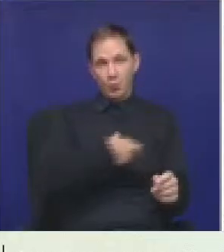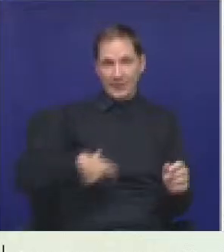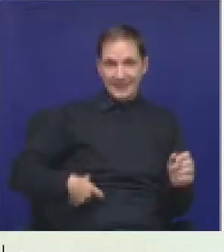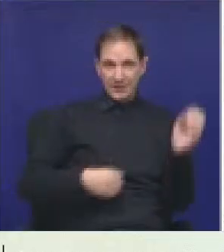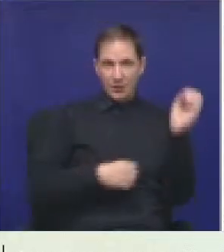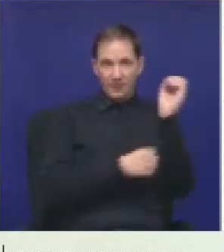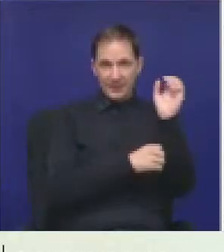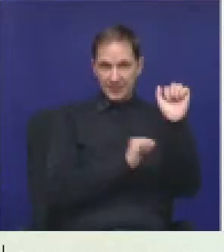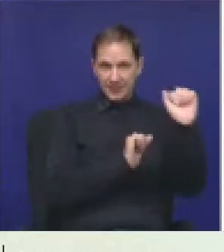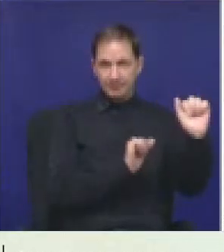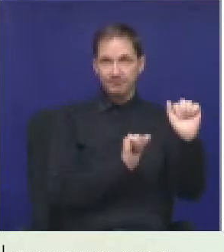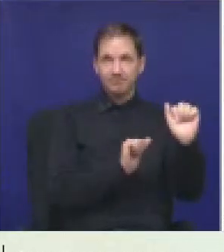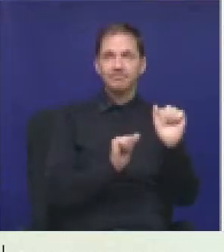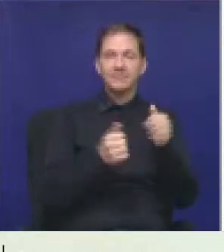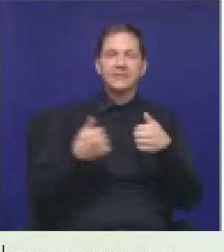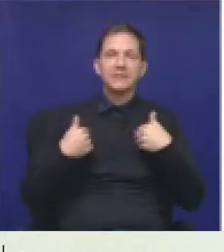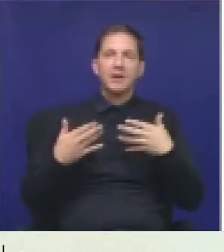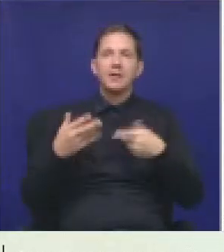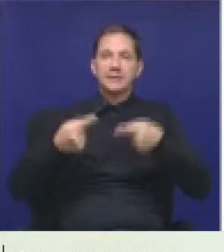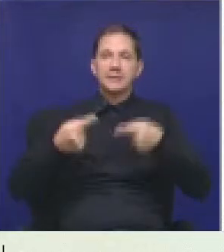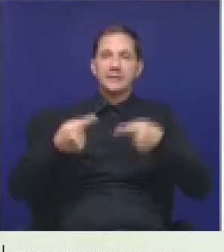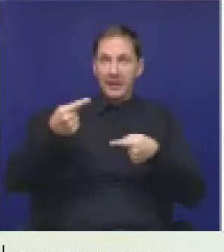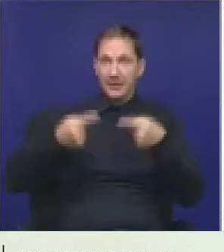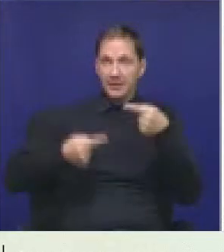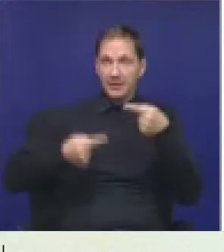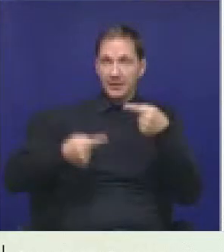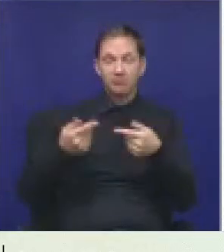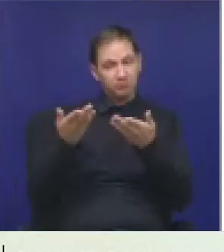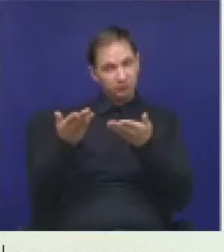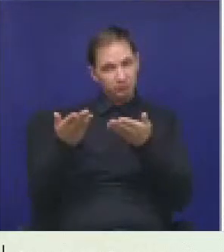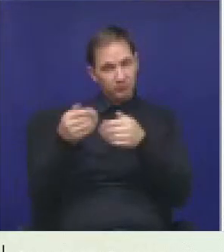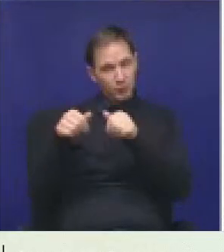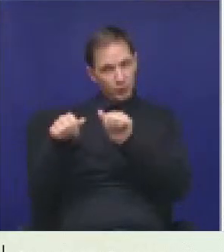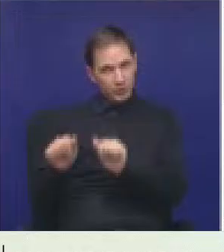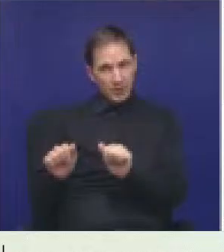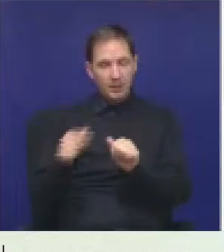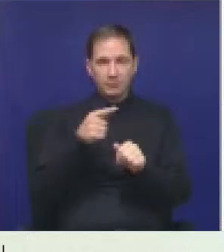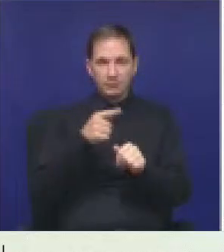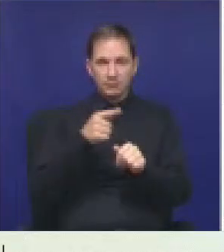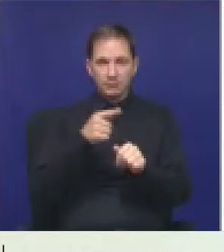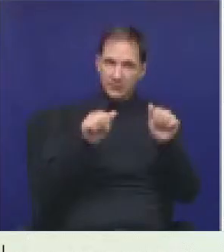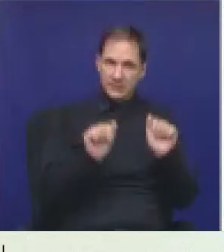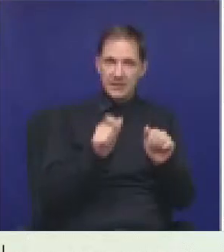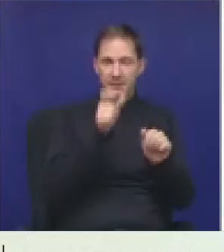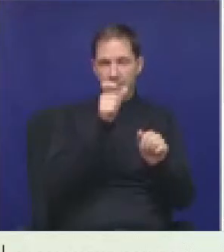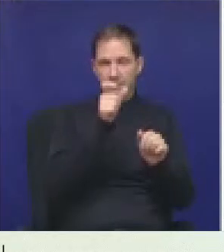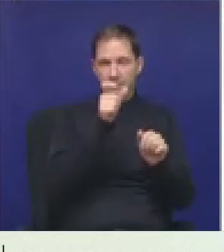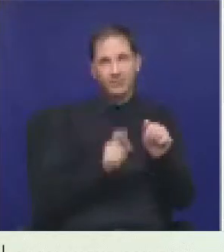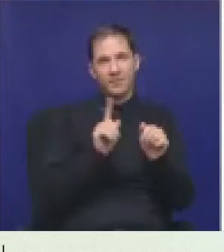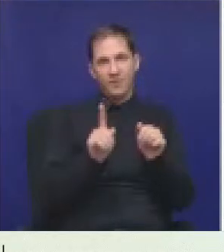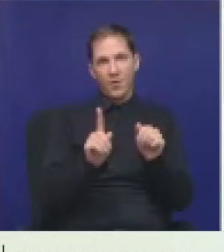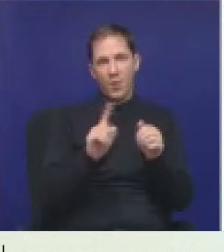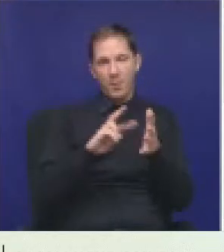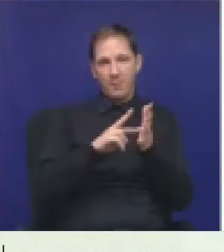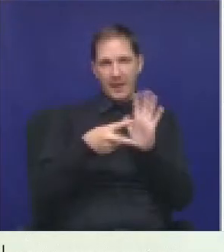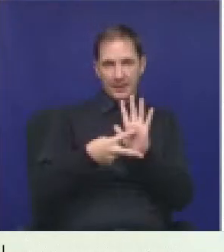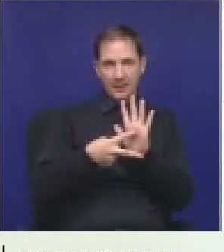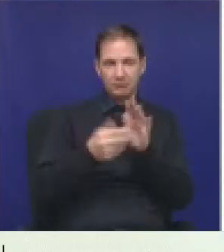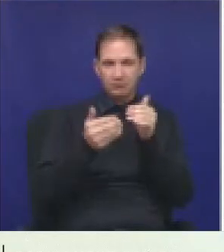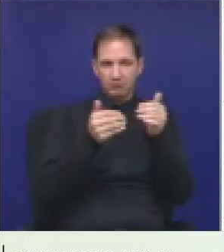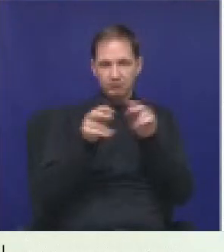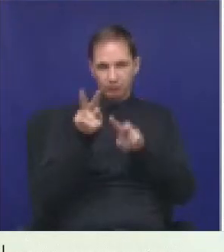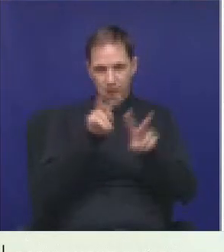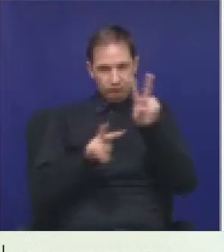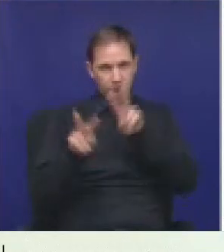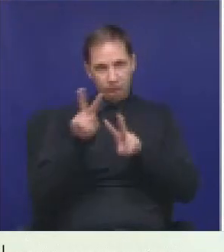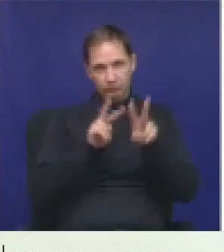Honourable House Chairperson, Chairperson of the Portfolio Committee on Planning, Monitoring and Evaluation, Honourable Teliswa Mgweba,